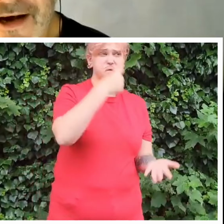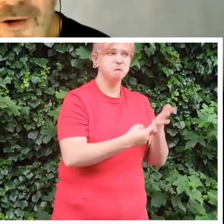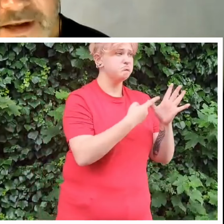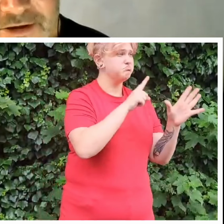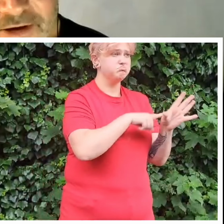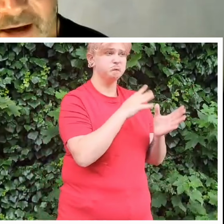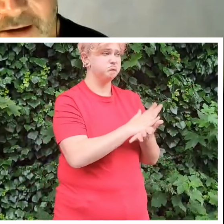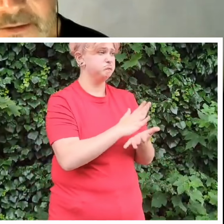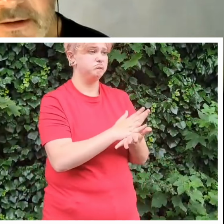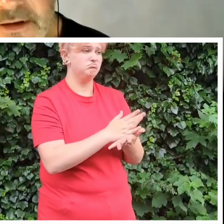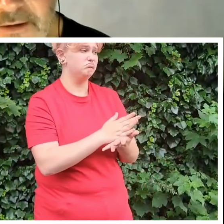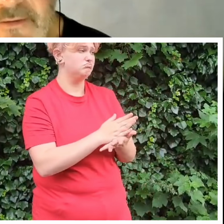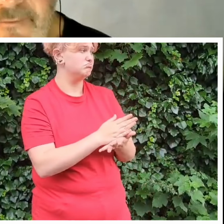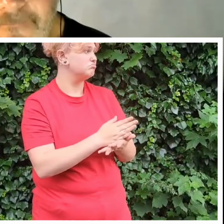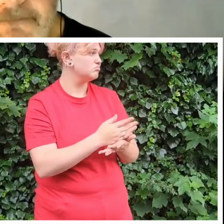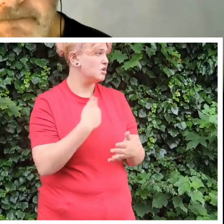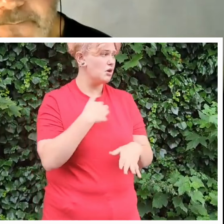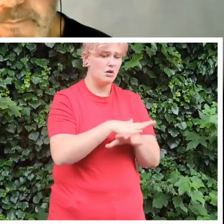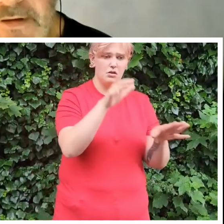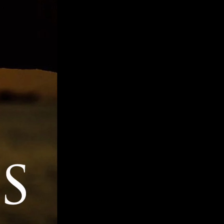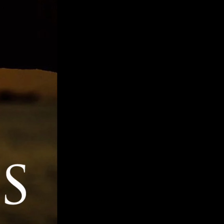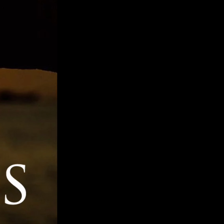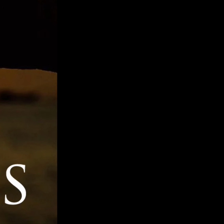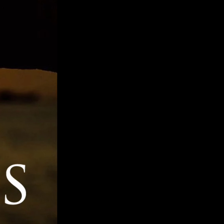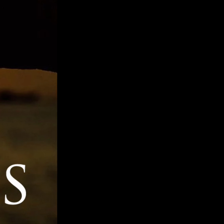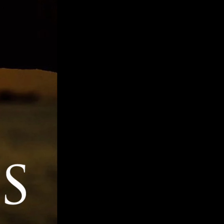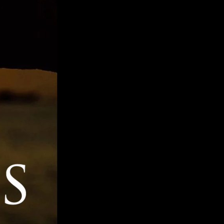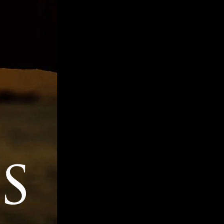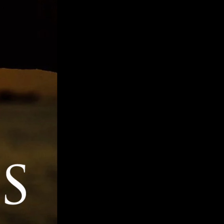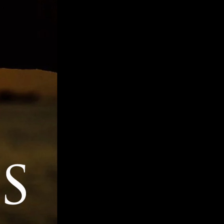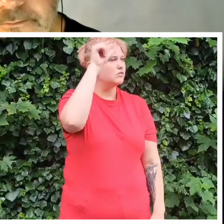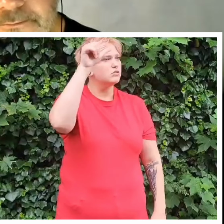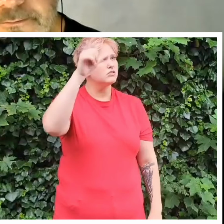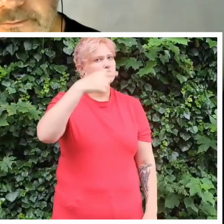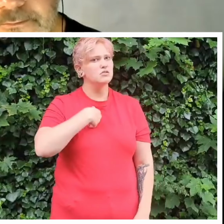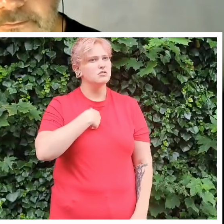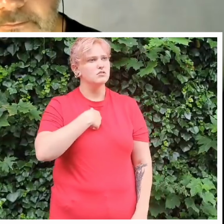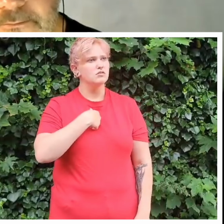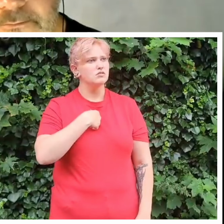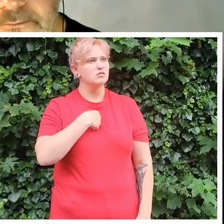be fair. Oh, I that's really okay. do. I really, no, I don't know.